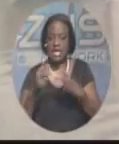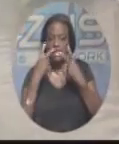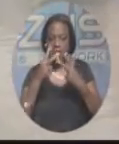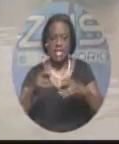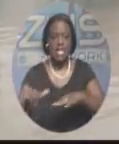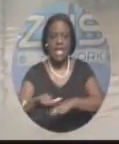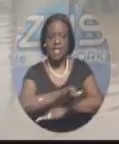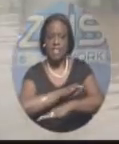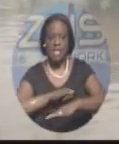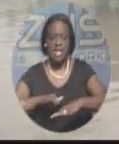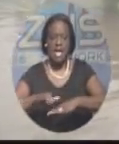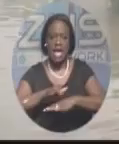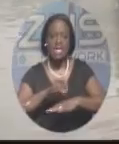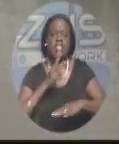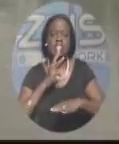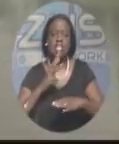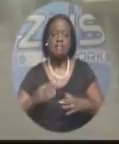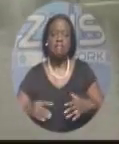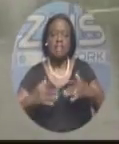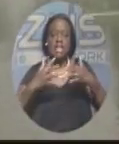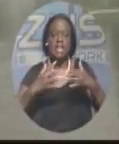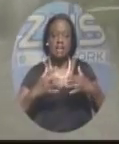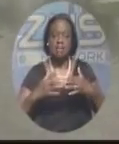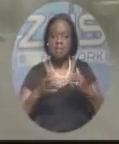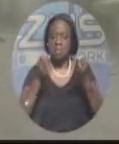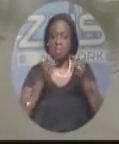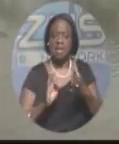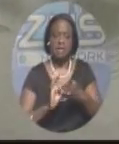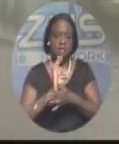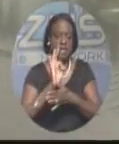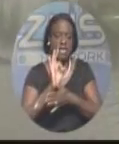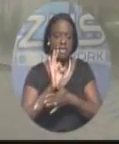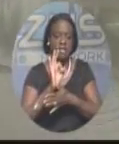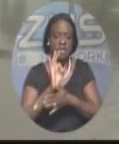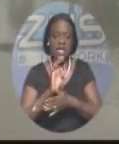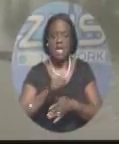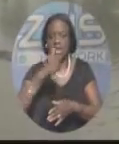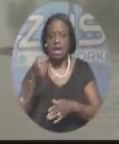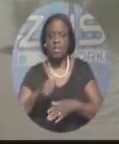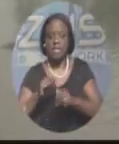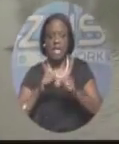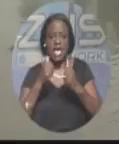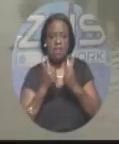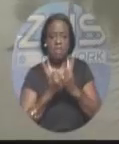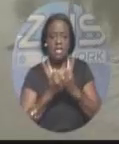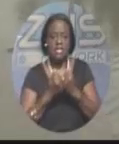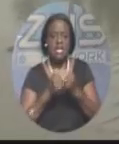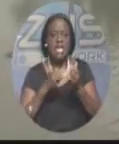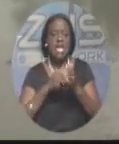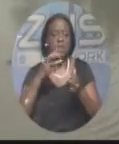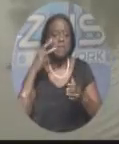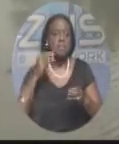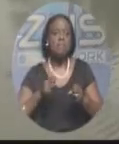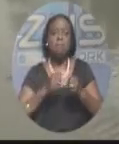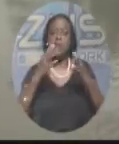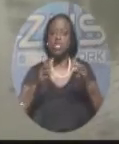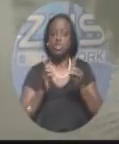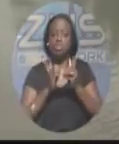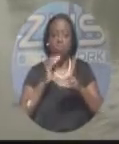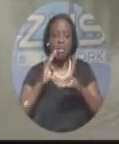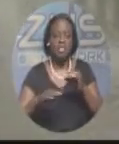yards flooded as high as several feet, although we're told in other areas of the capital it was much more than that.